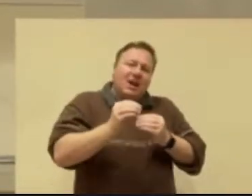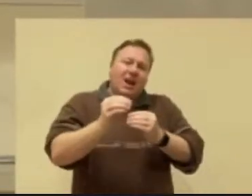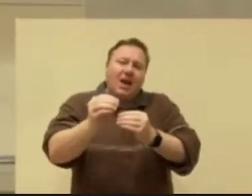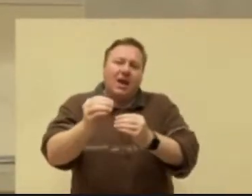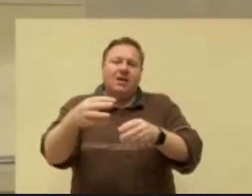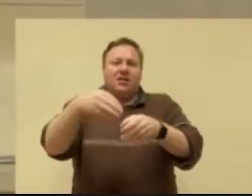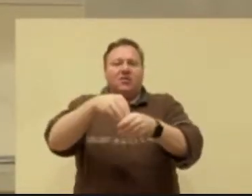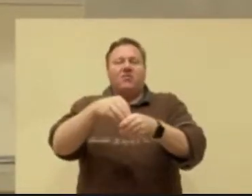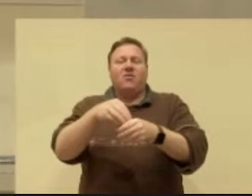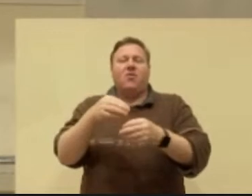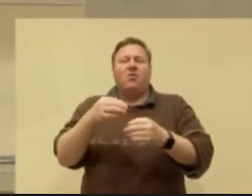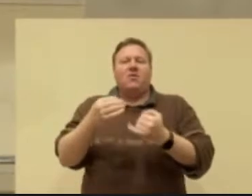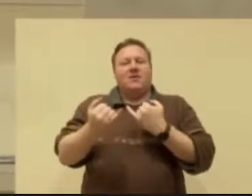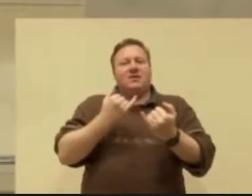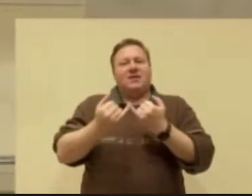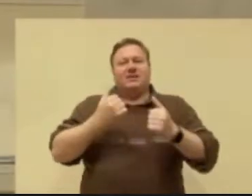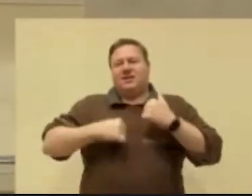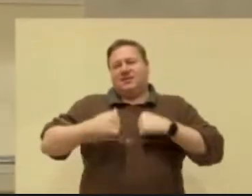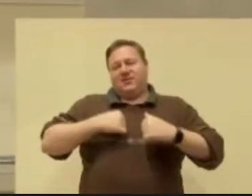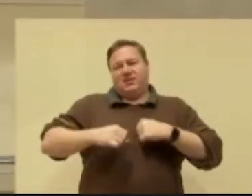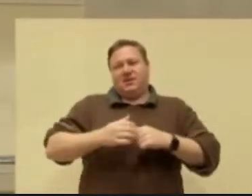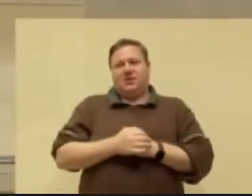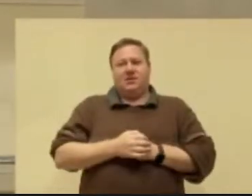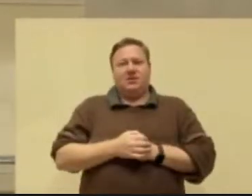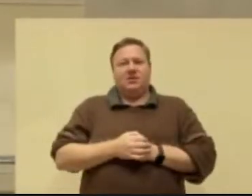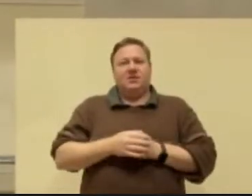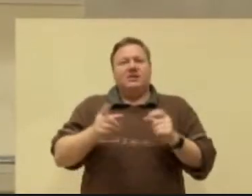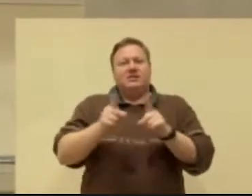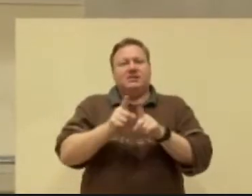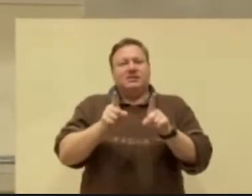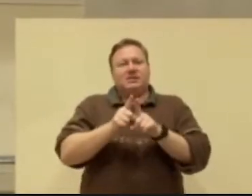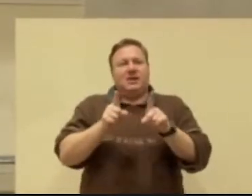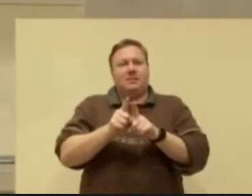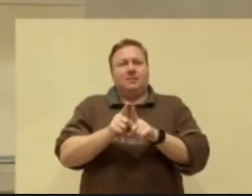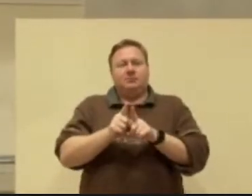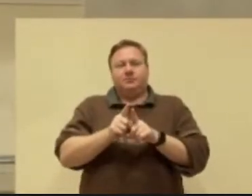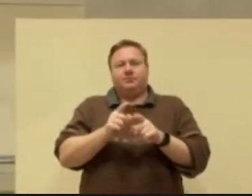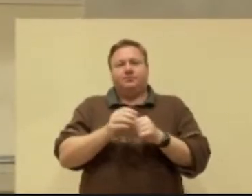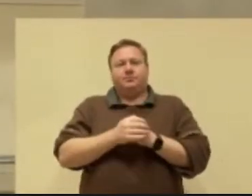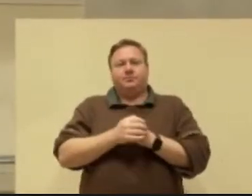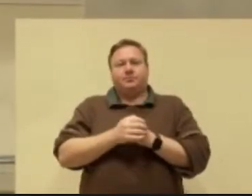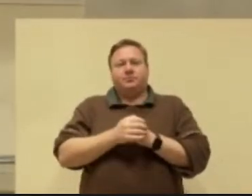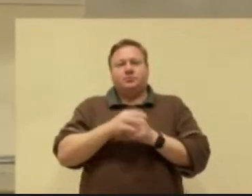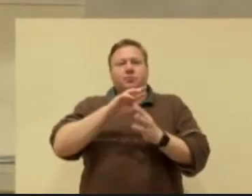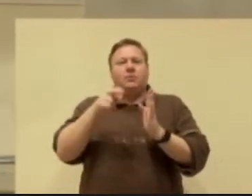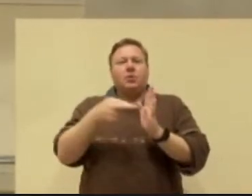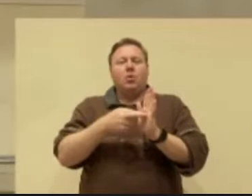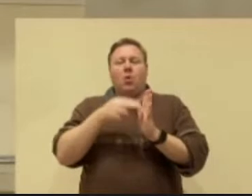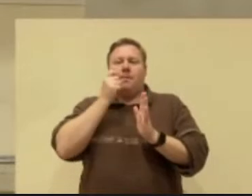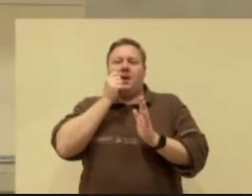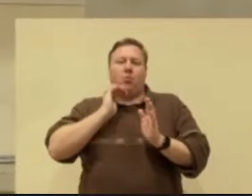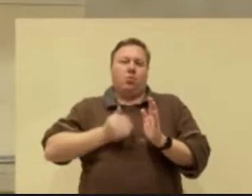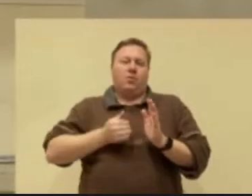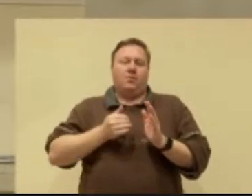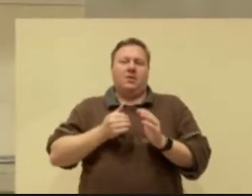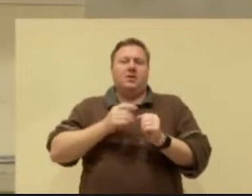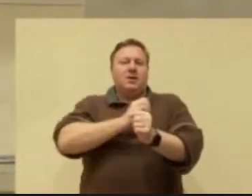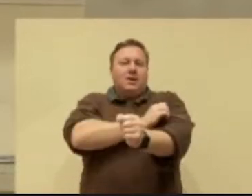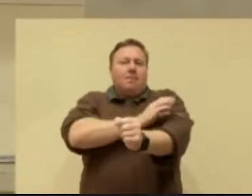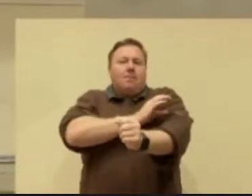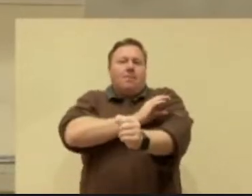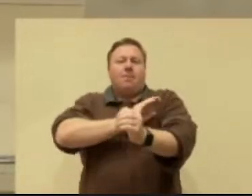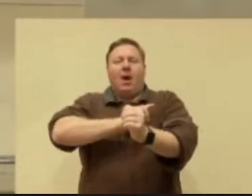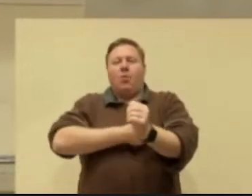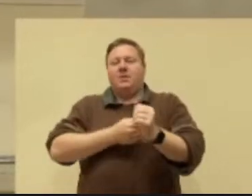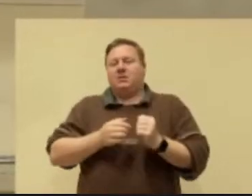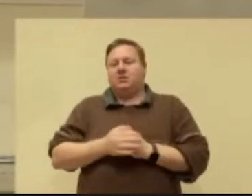sexual activities and as well as a role of gender and power dynamics in relationships we also have peer education programs